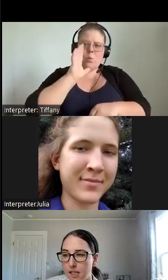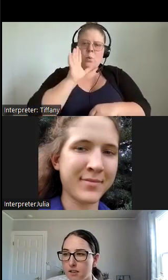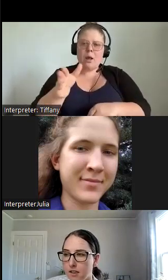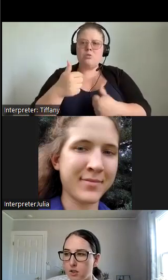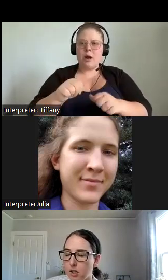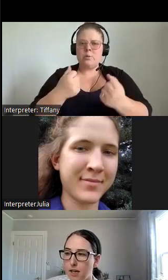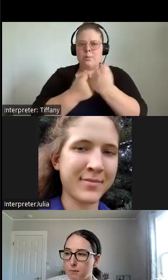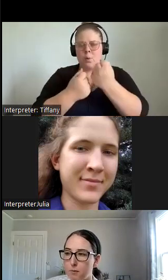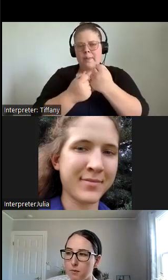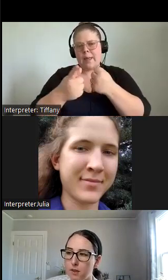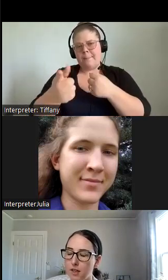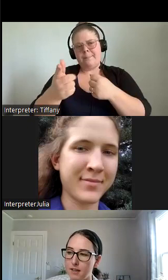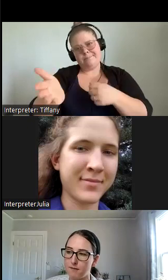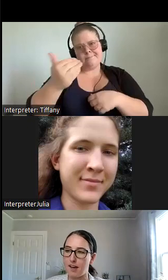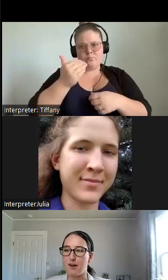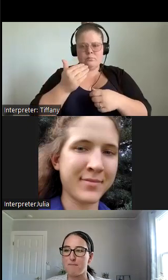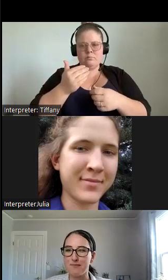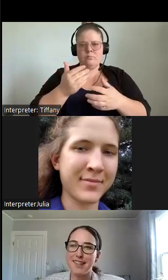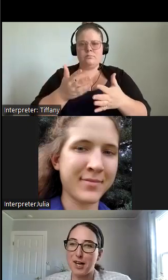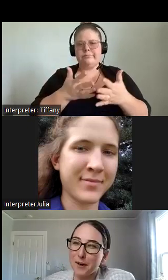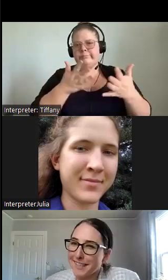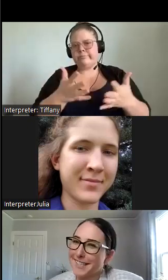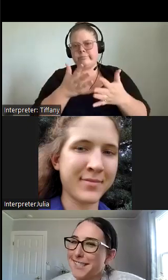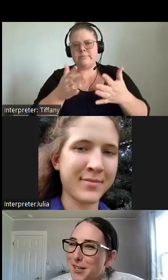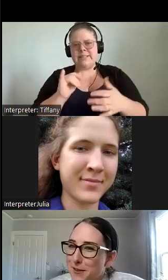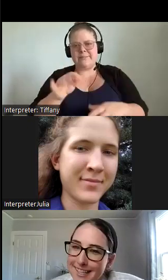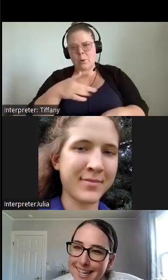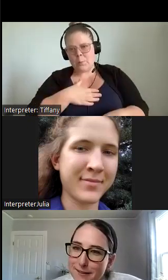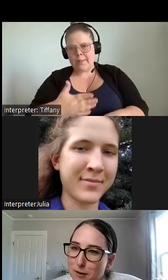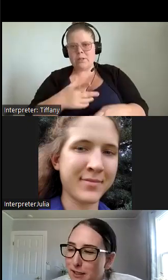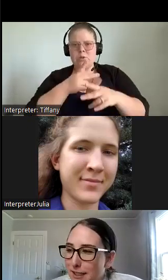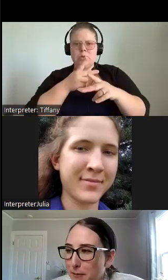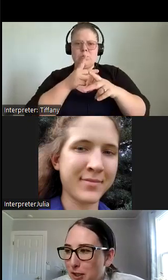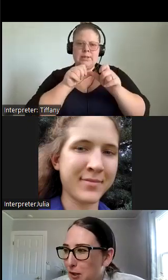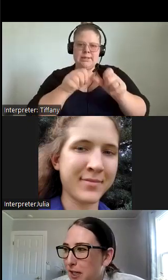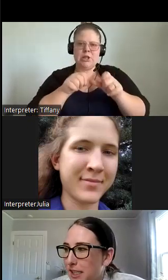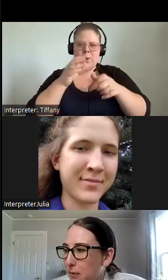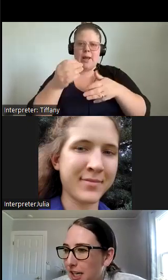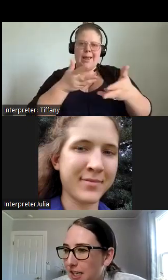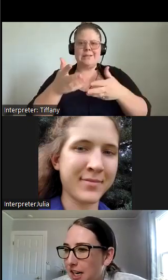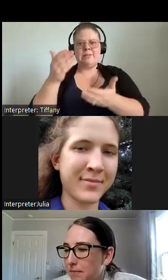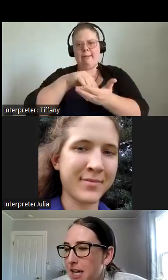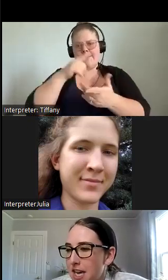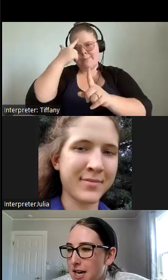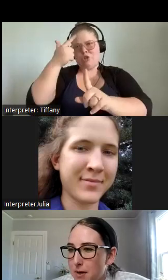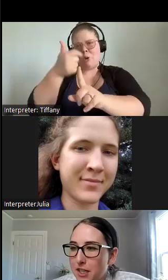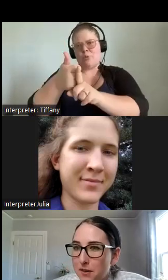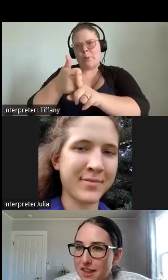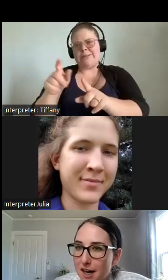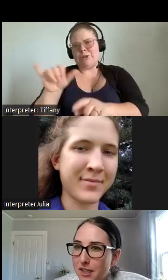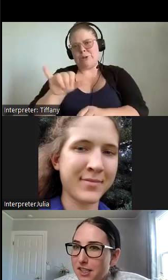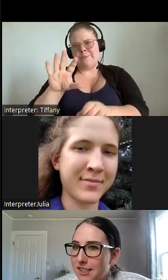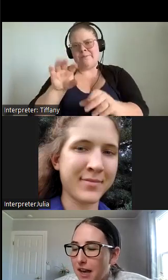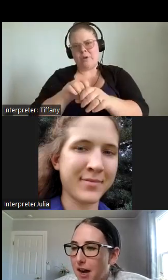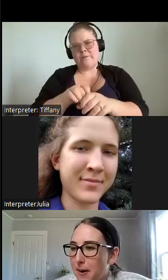them in showing up to, if they are willing to continue to engage. Of course, the personal choice does play in here, and we do